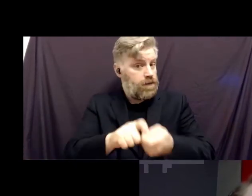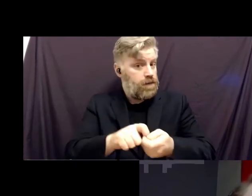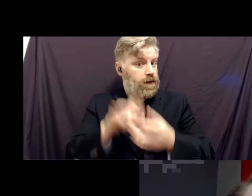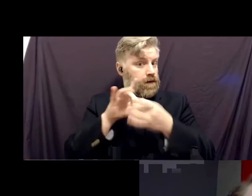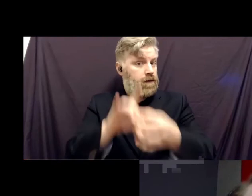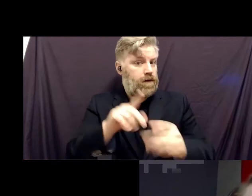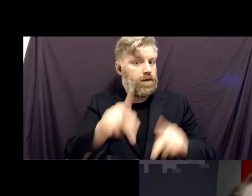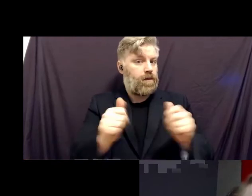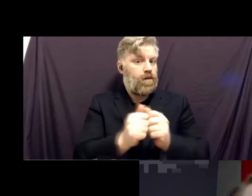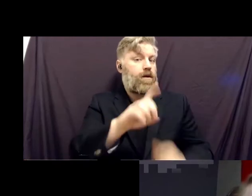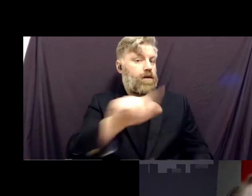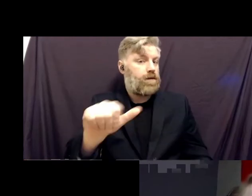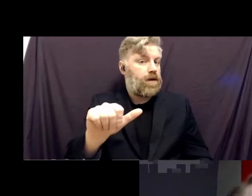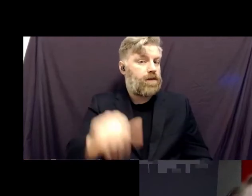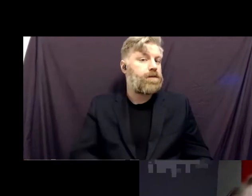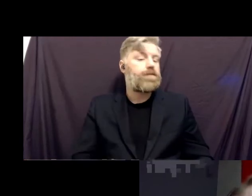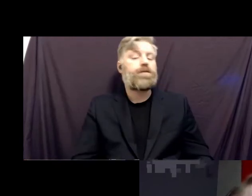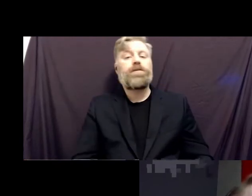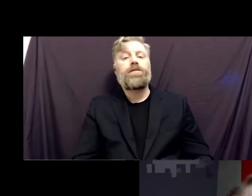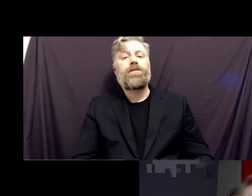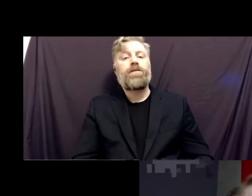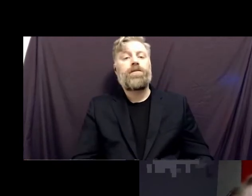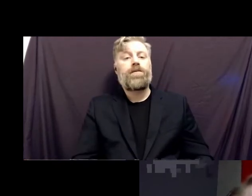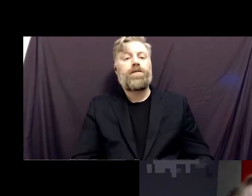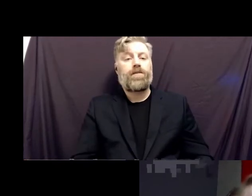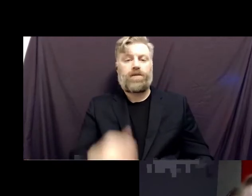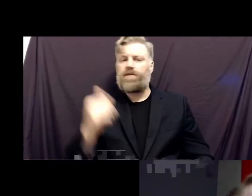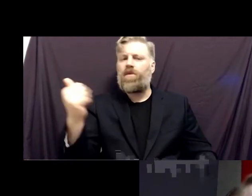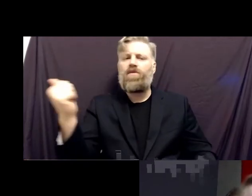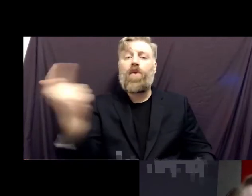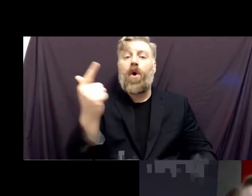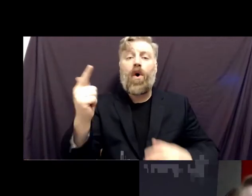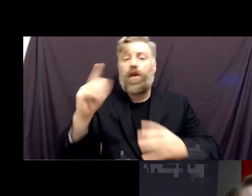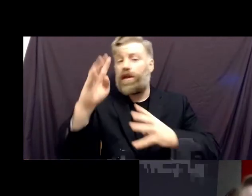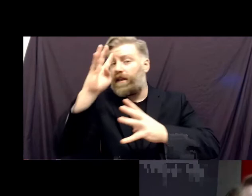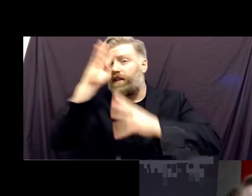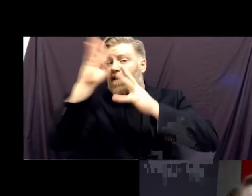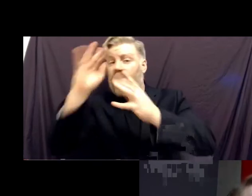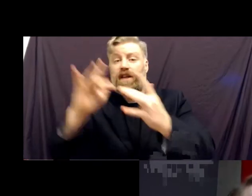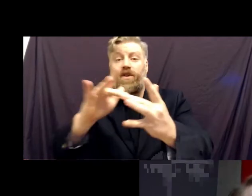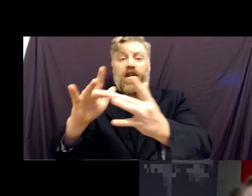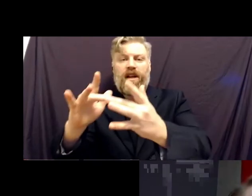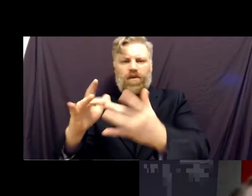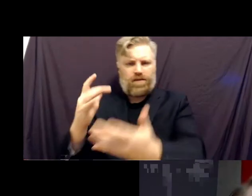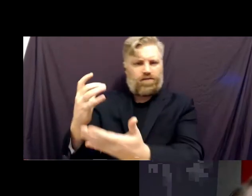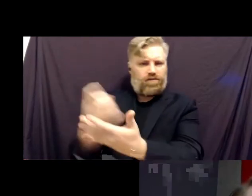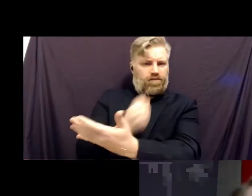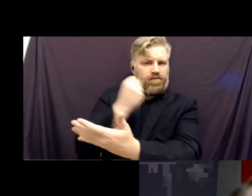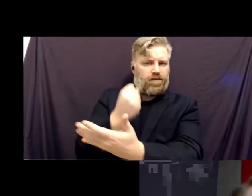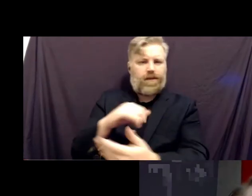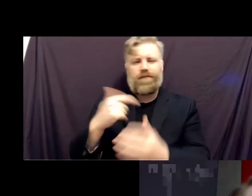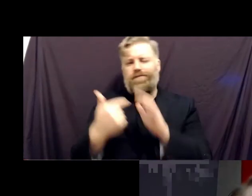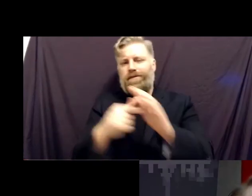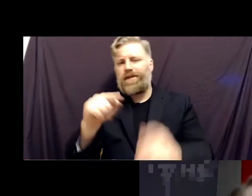disabilities. Make use of all innovation networks like the Zero Project and others